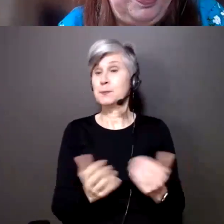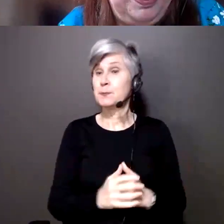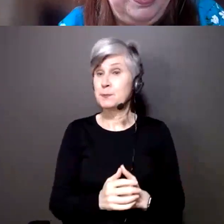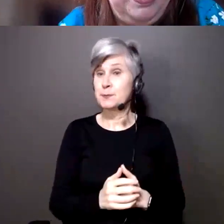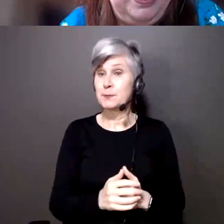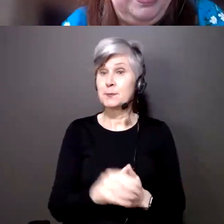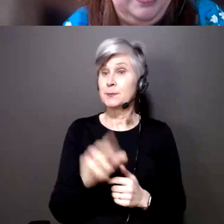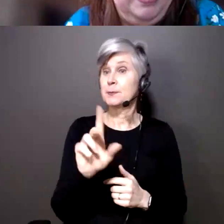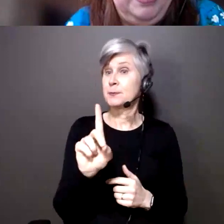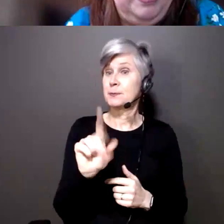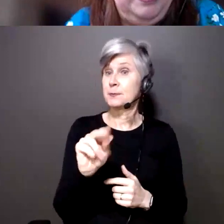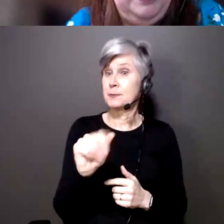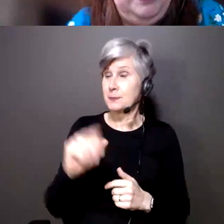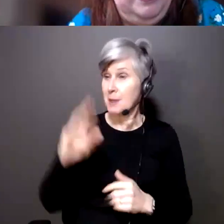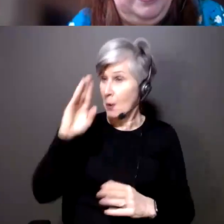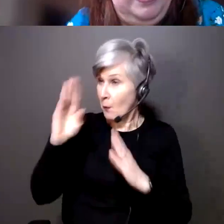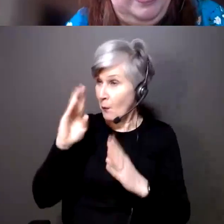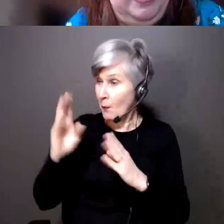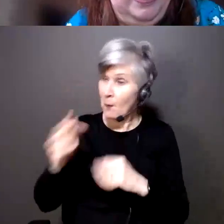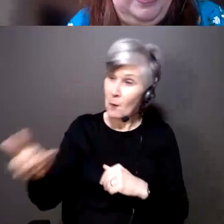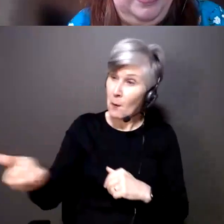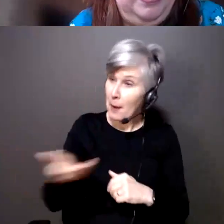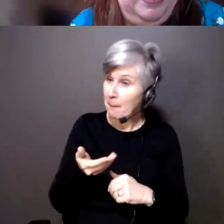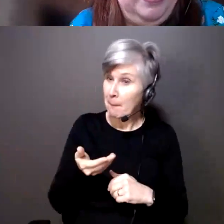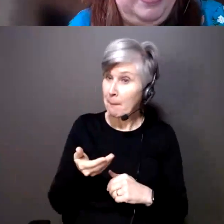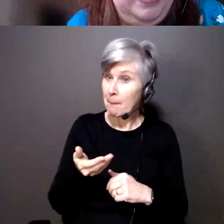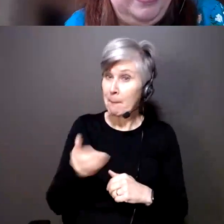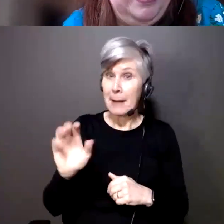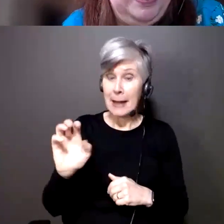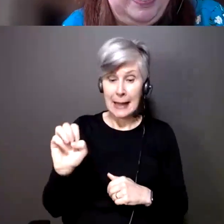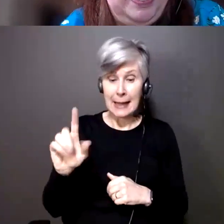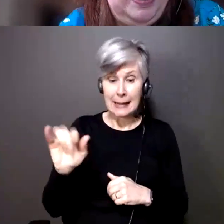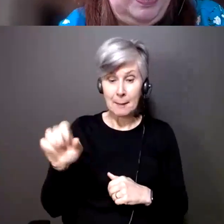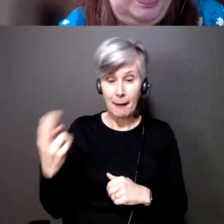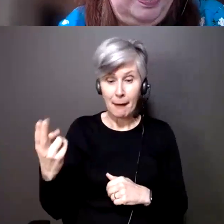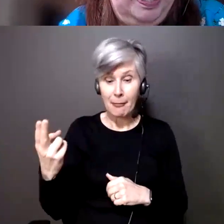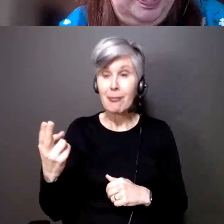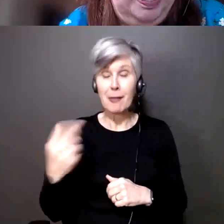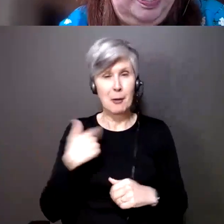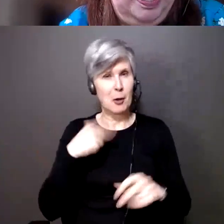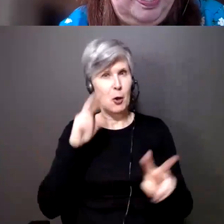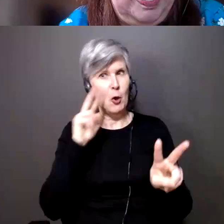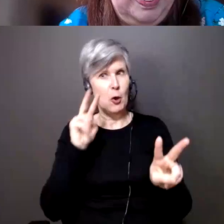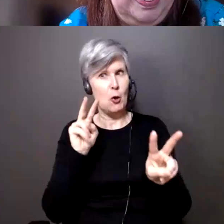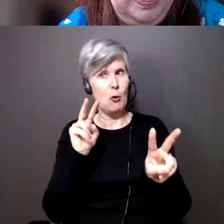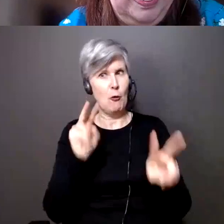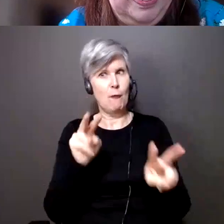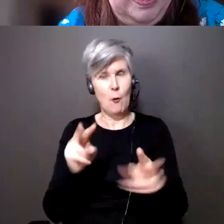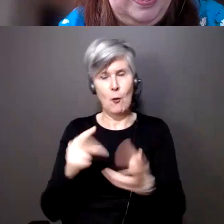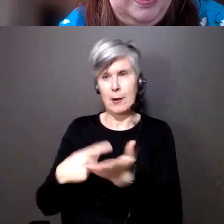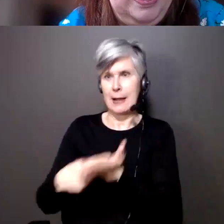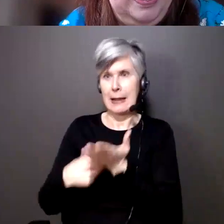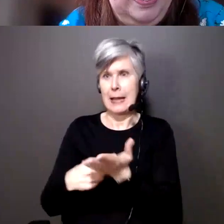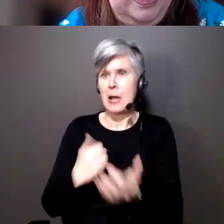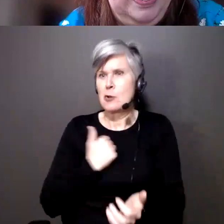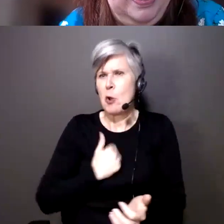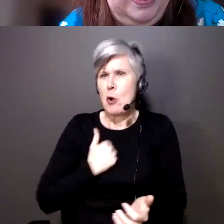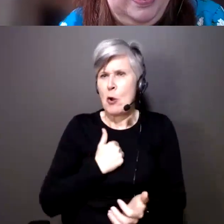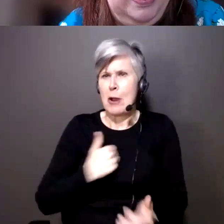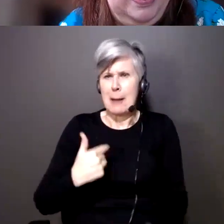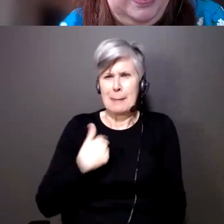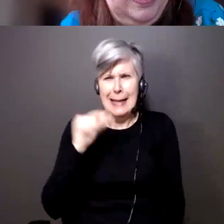Welcome aboard, Elizabeth. I'm looking forward to having our conversation today. And please bear with me as I have a bit of a cold. I'm a bit congested. There's some